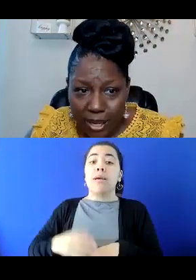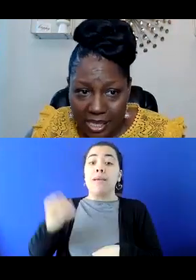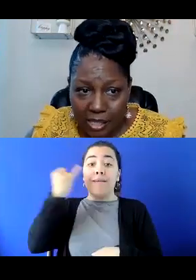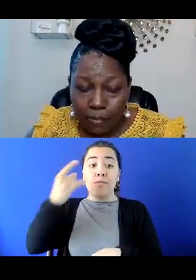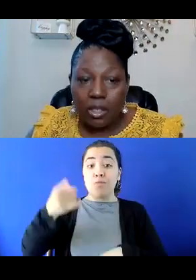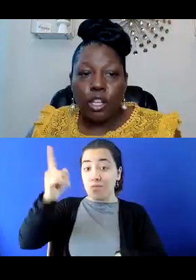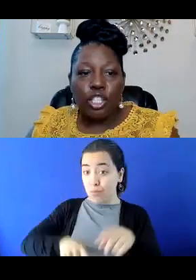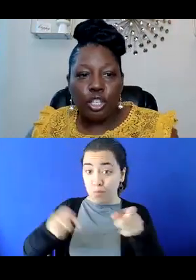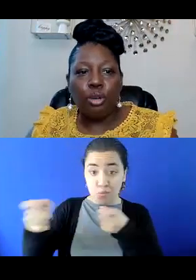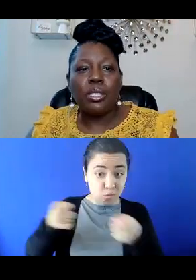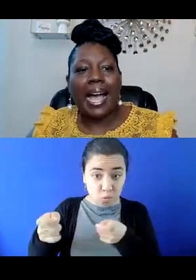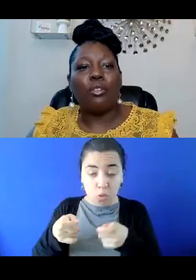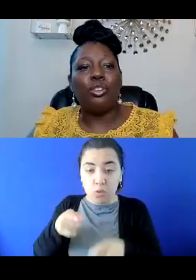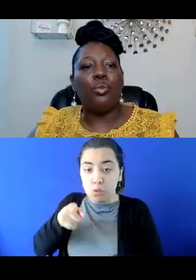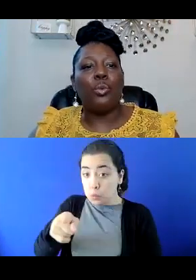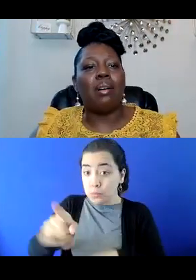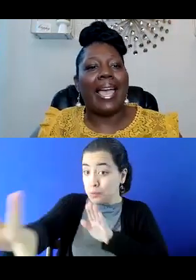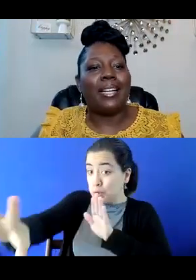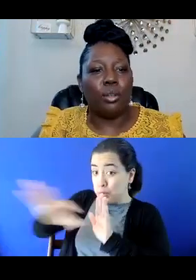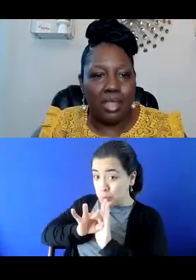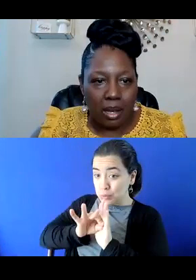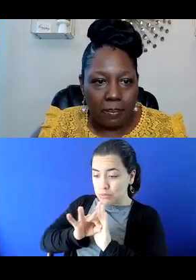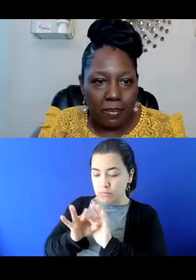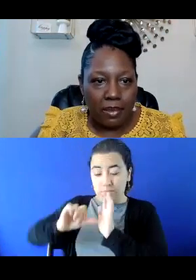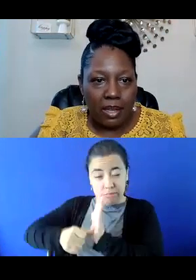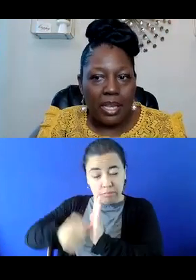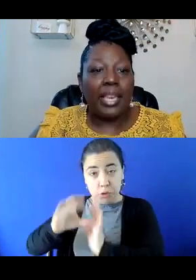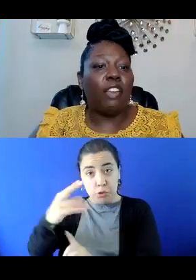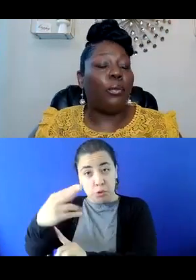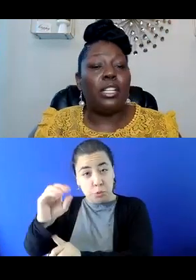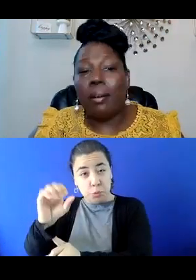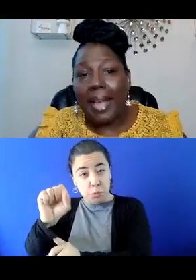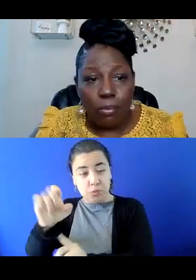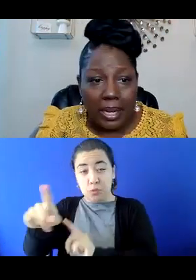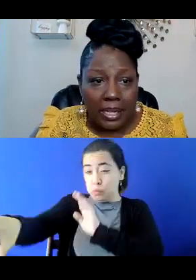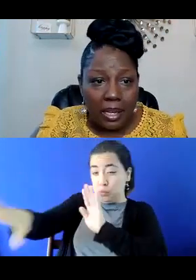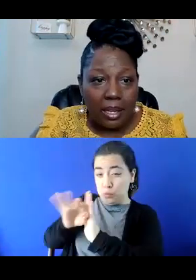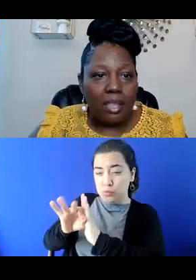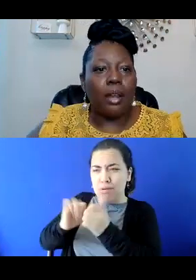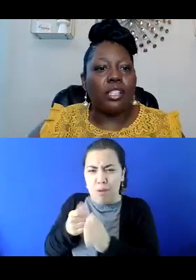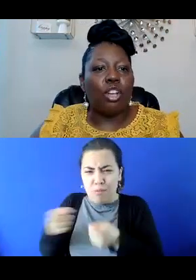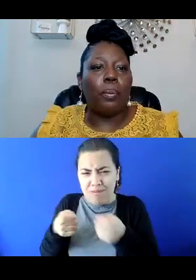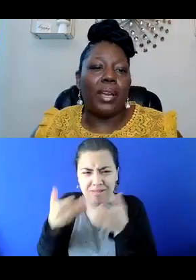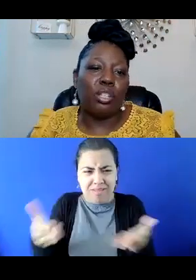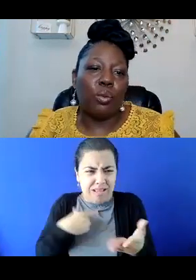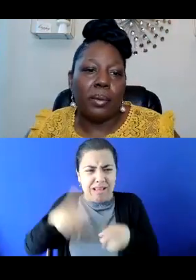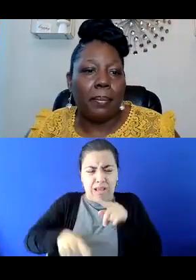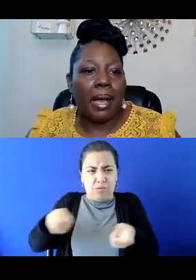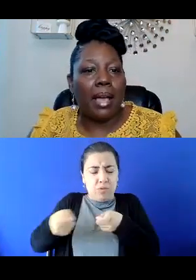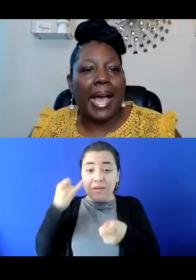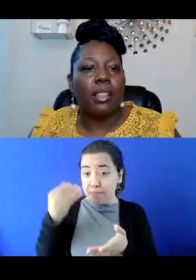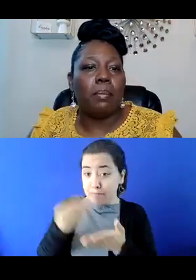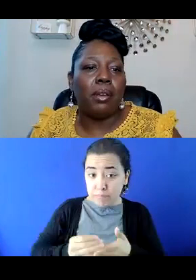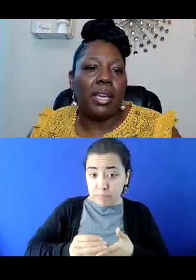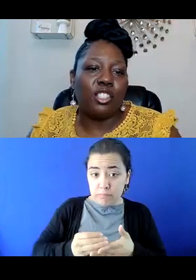have choices. Choose how you will handle them. If we don't have money, there is no point to worry